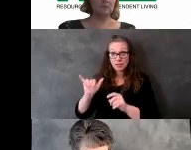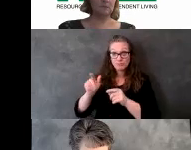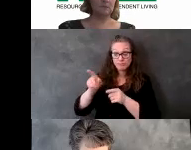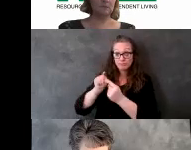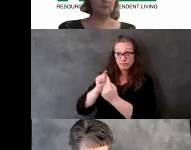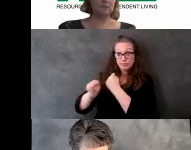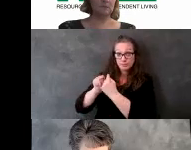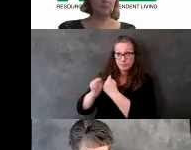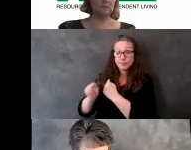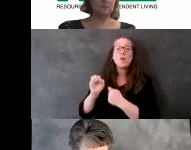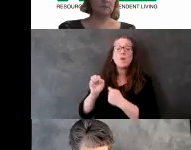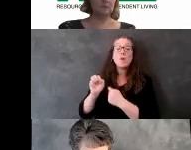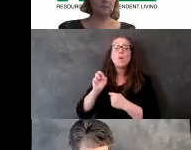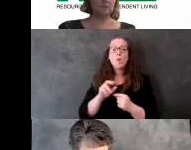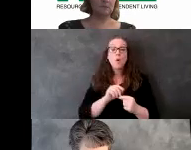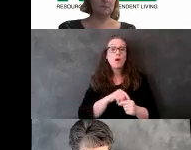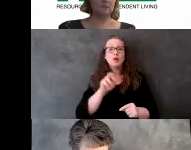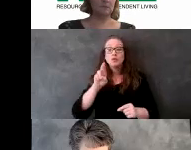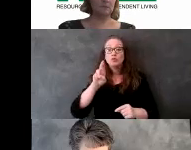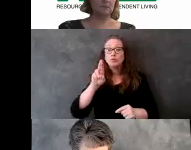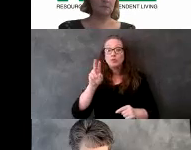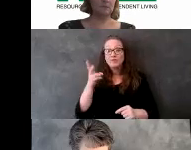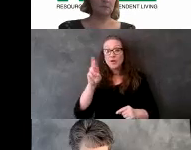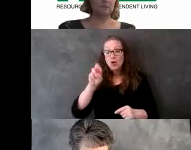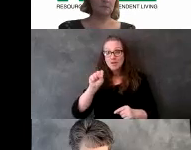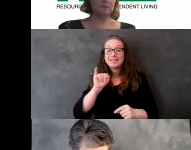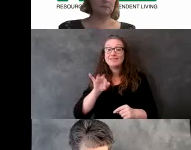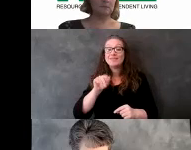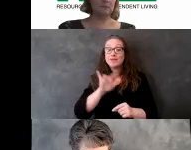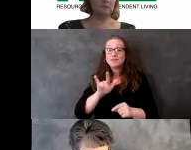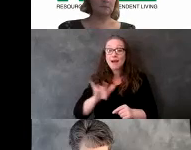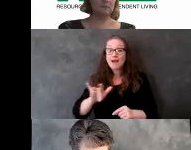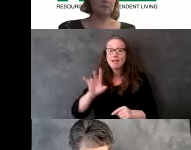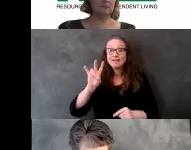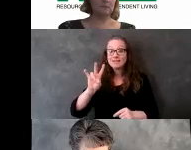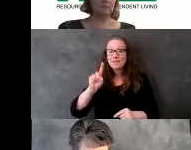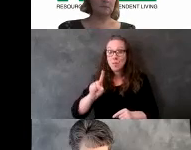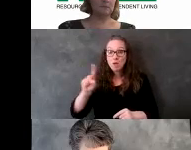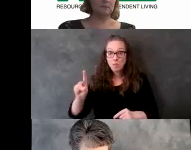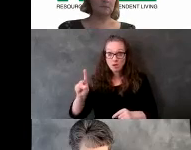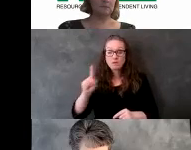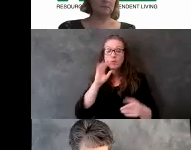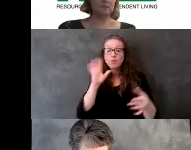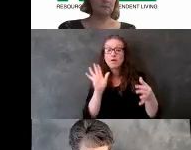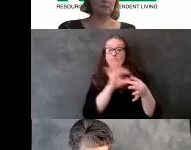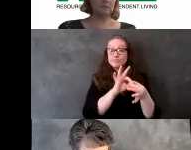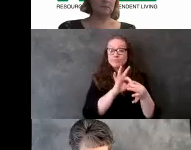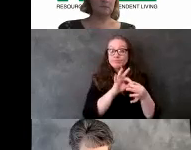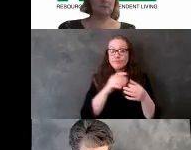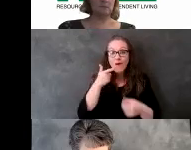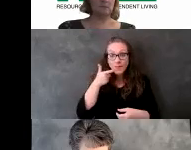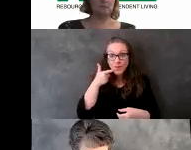the relay service. If you dial 711, you will reach an operator who will assist you